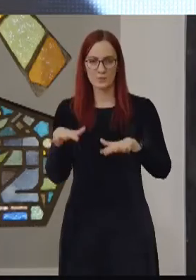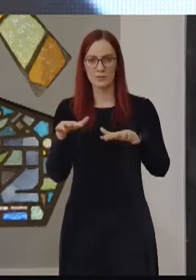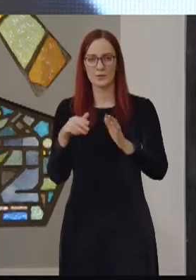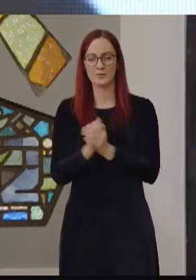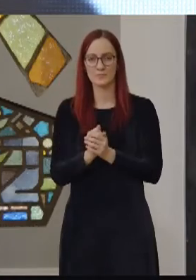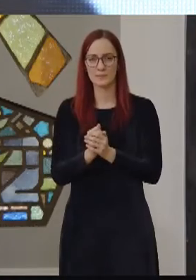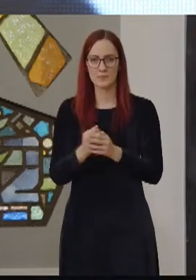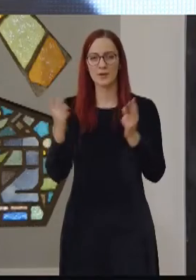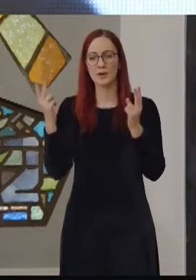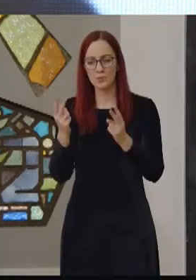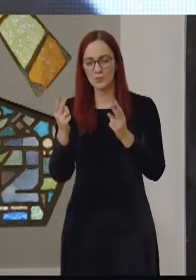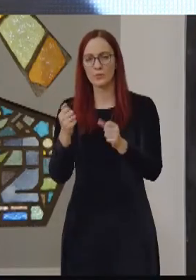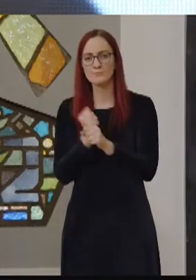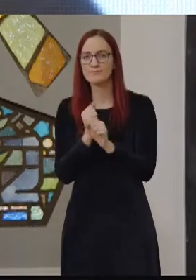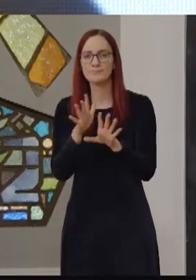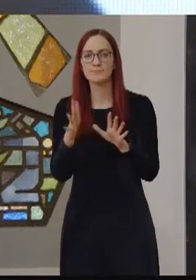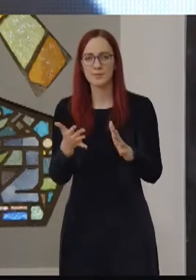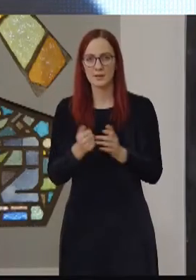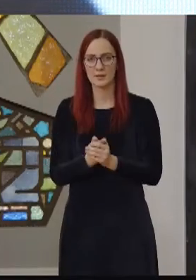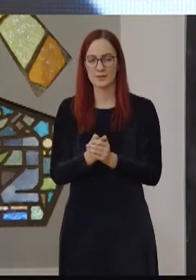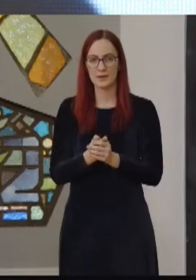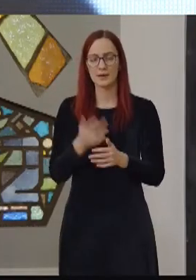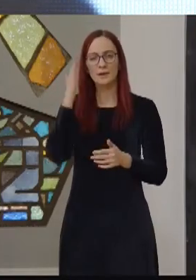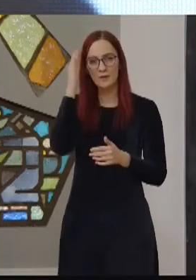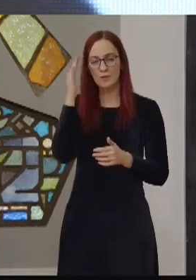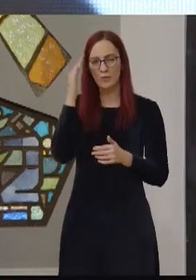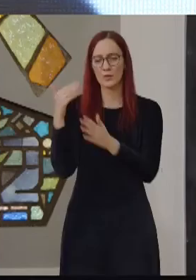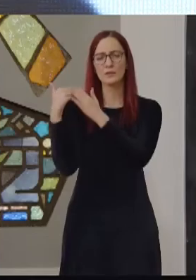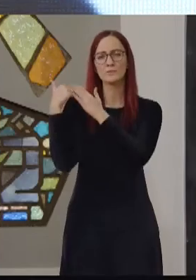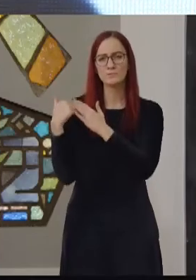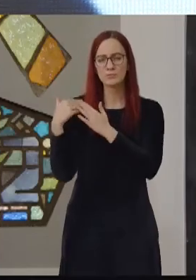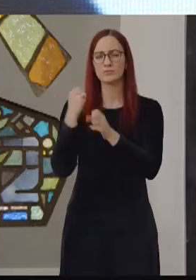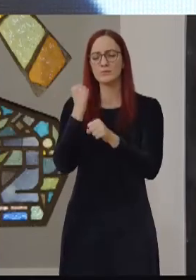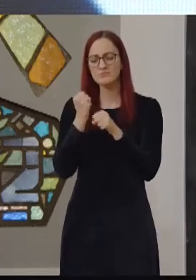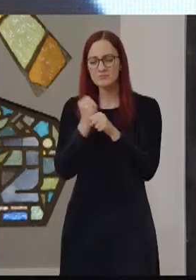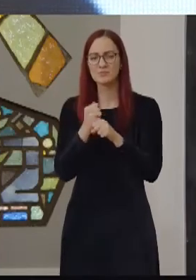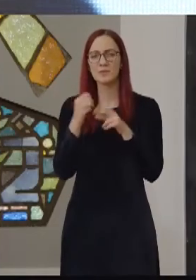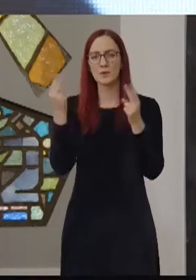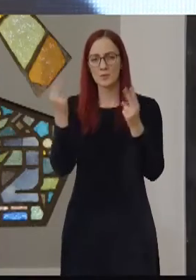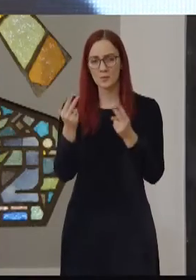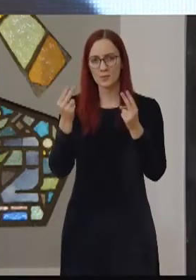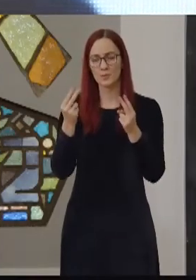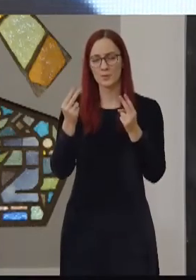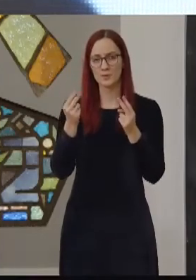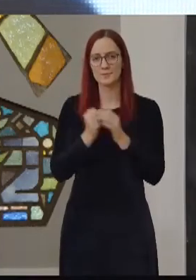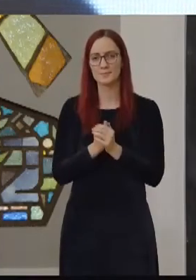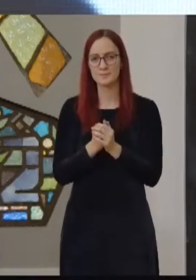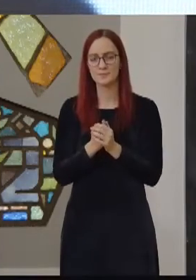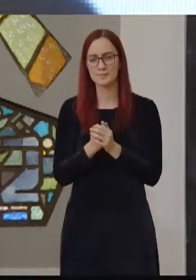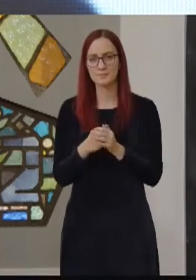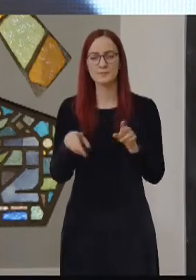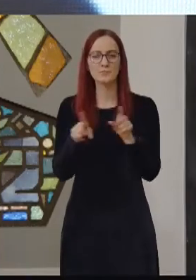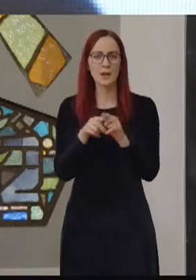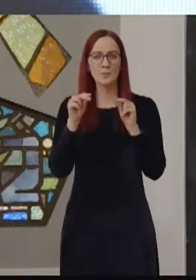directly applicable to Lithuania. And therefore, we need to take the commitment